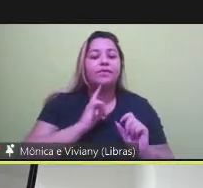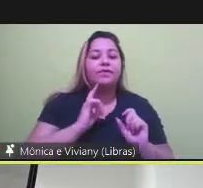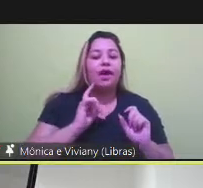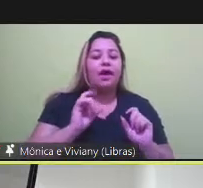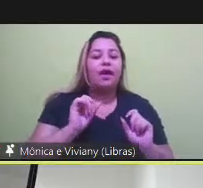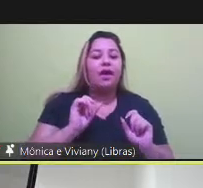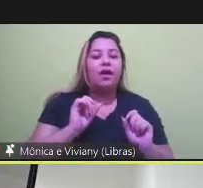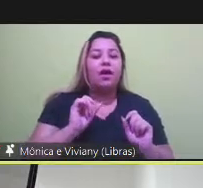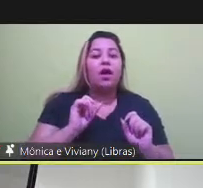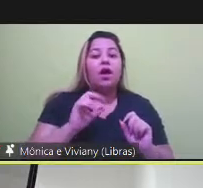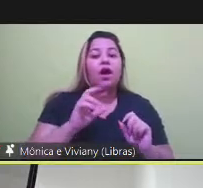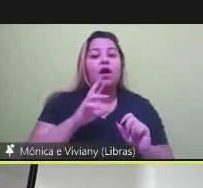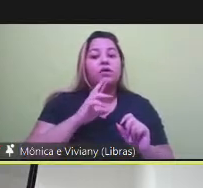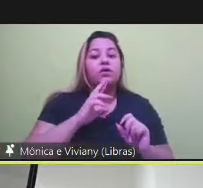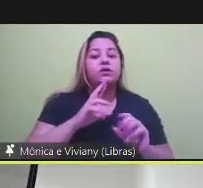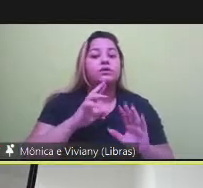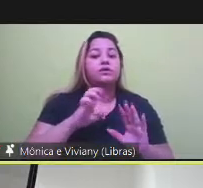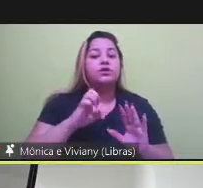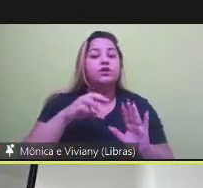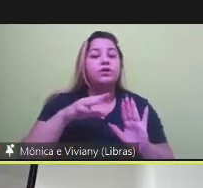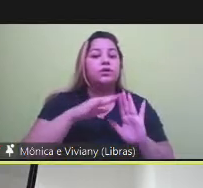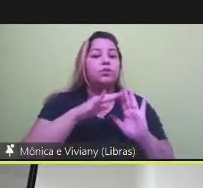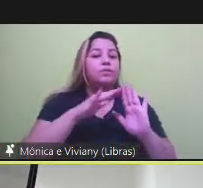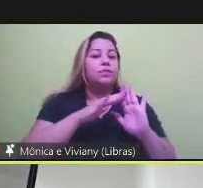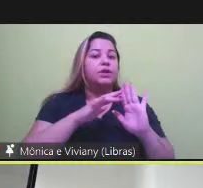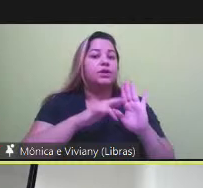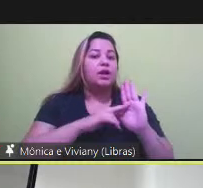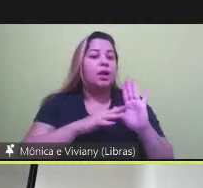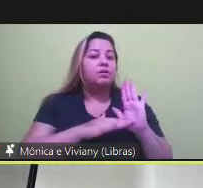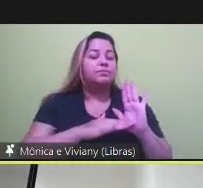we took in consideration the